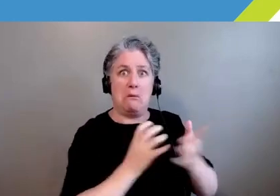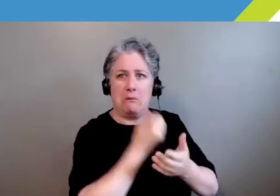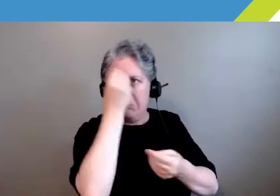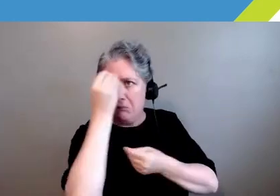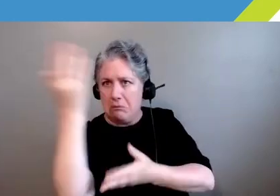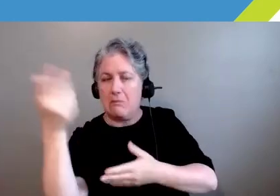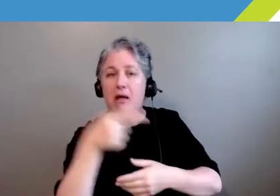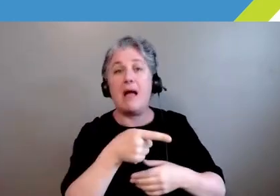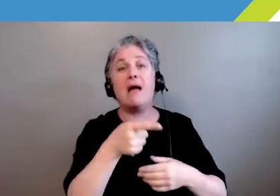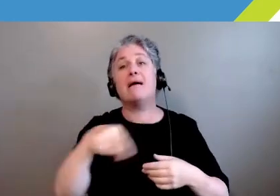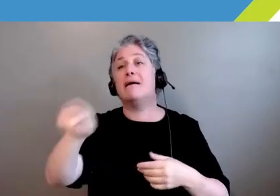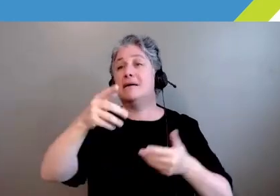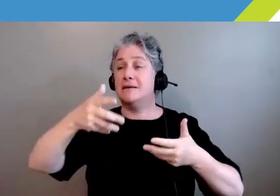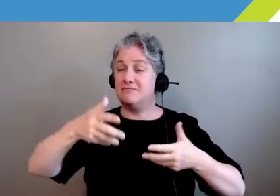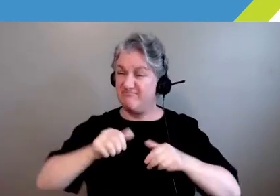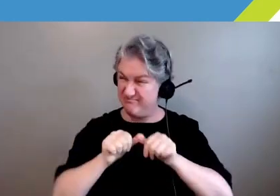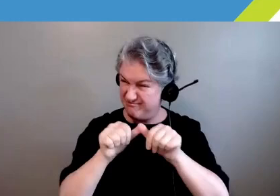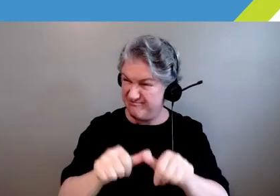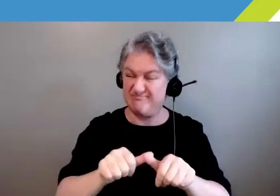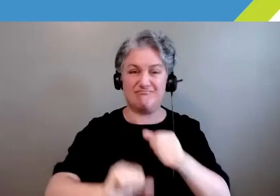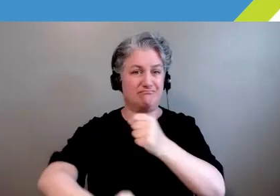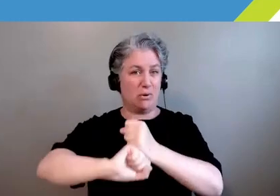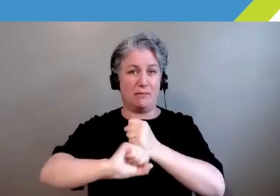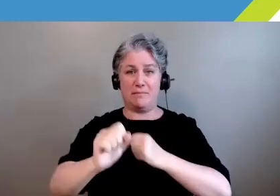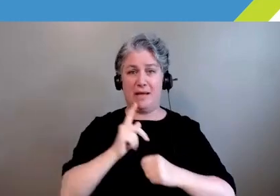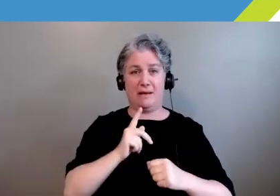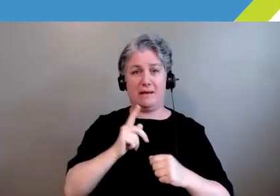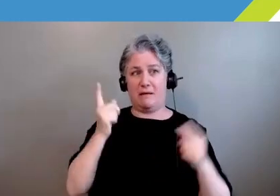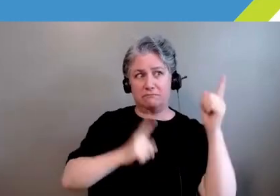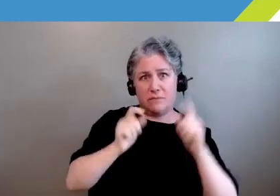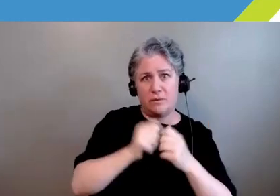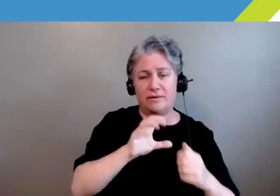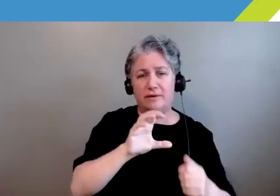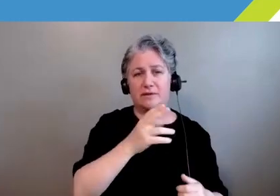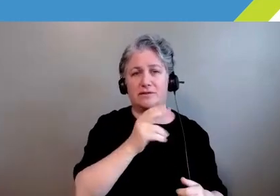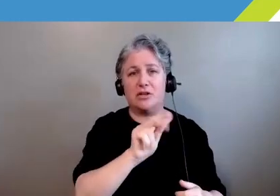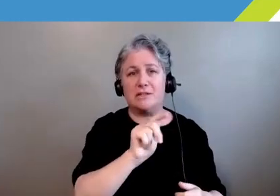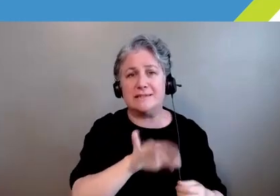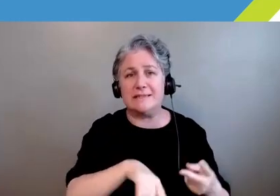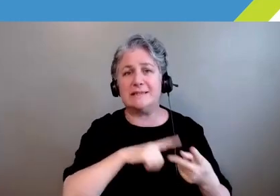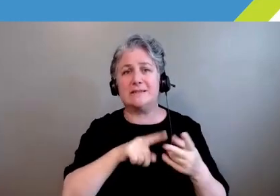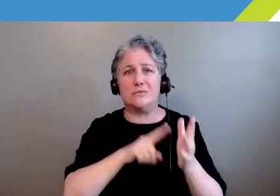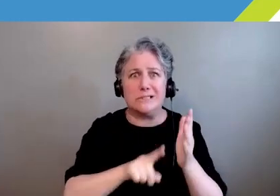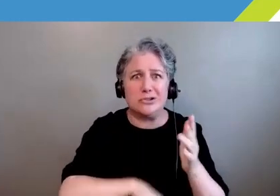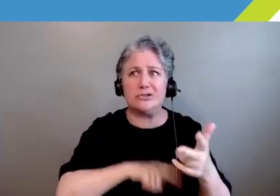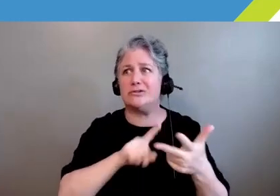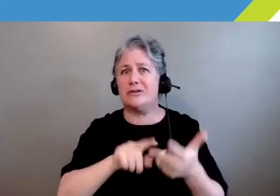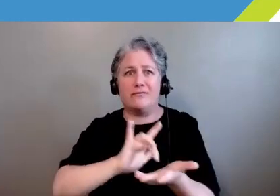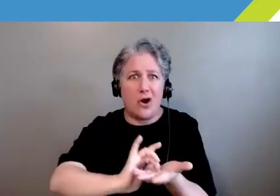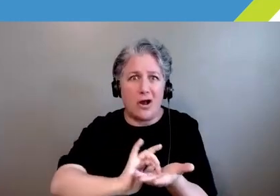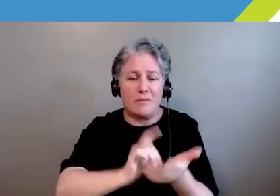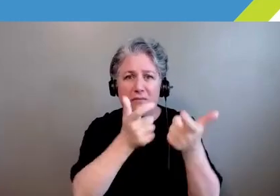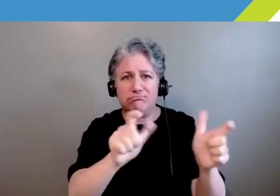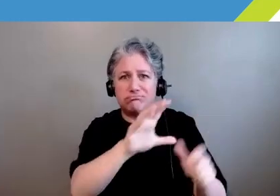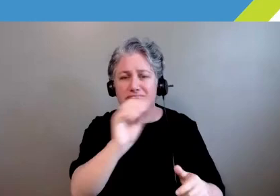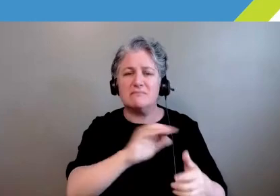contribute back, collaborations with charities and research and pharma into research, because obviously what we really